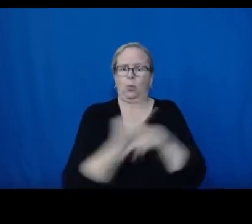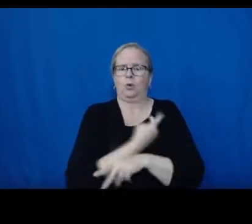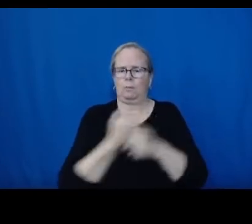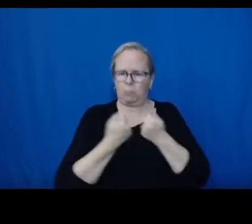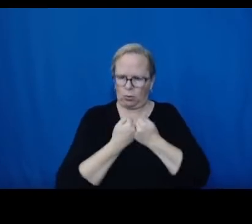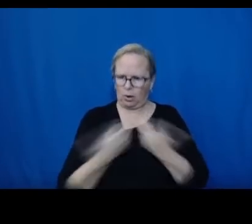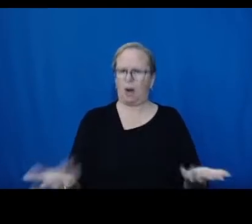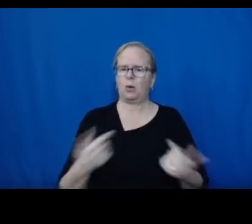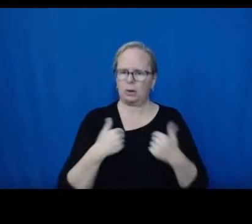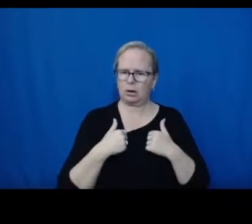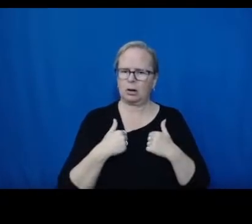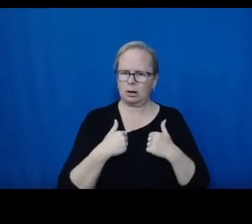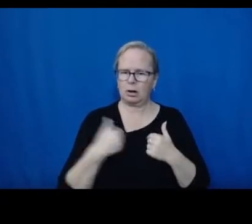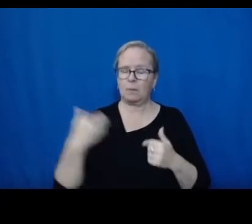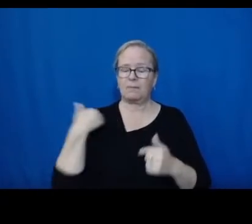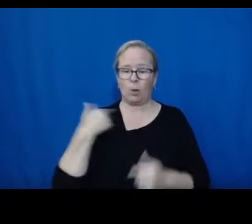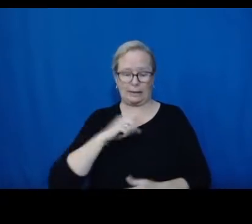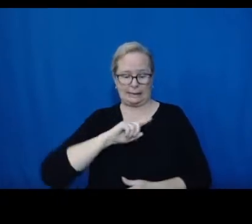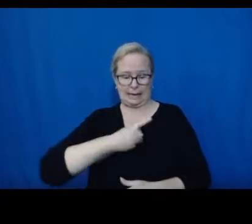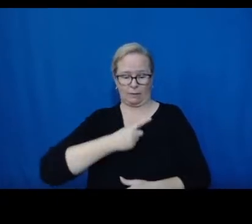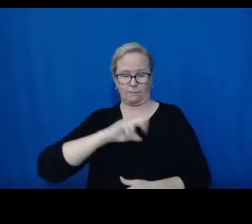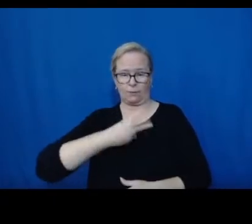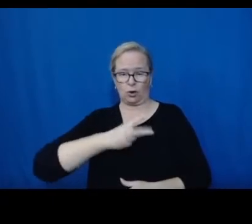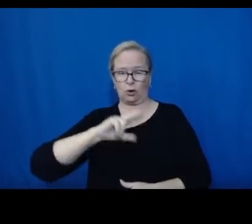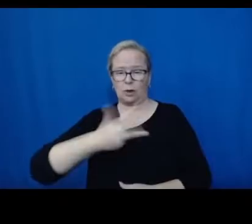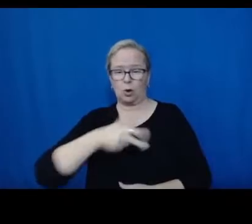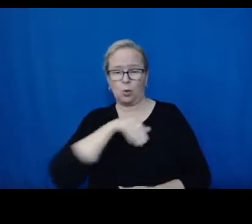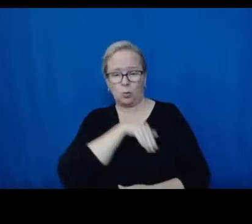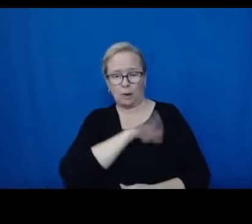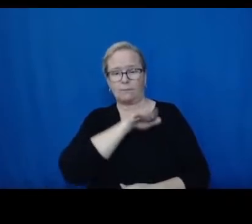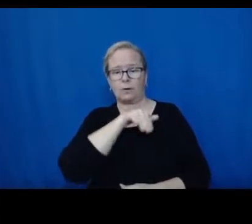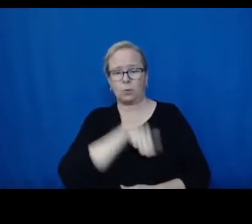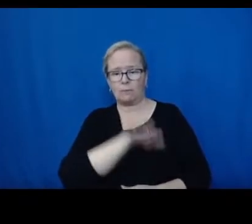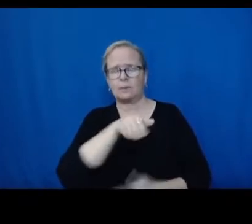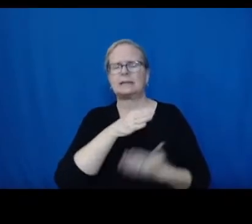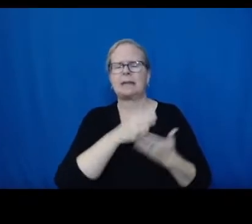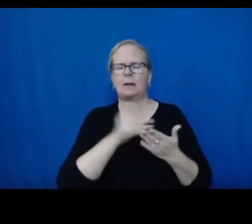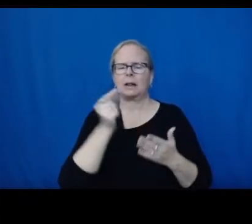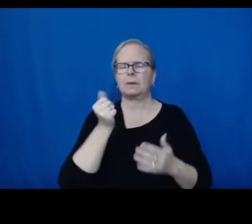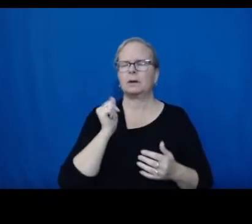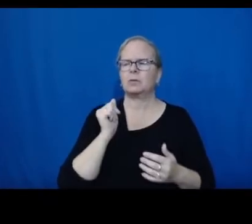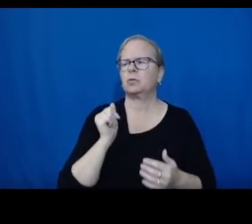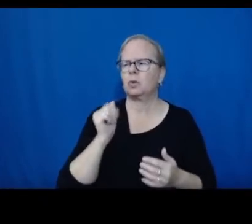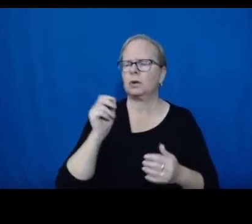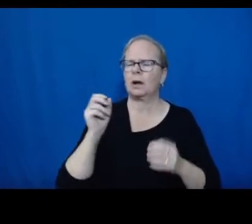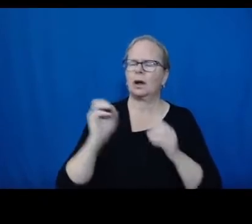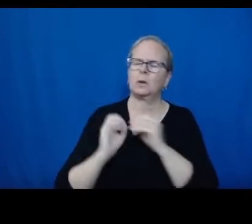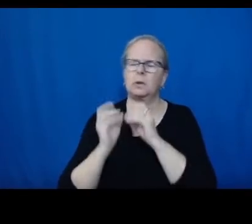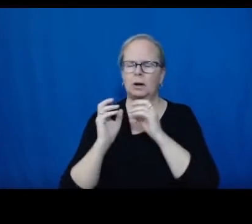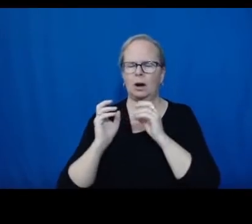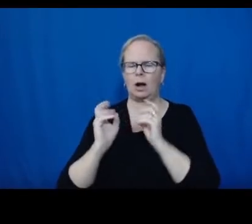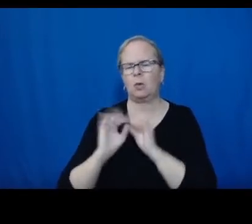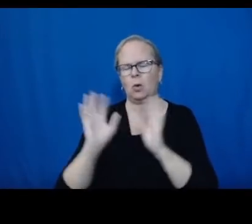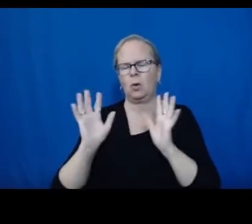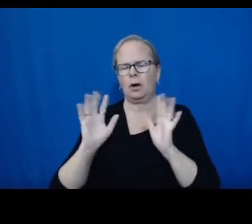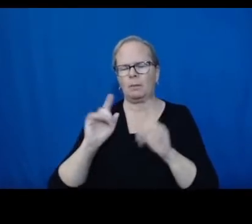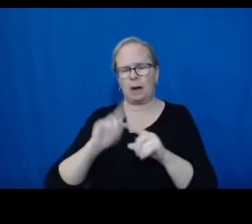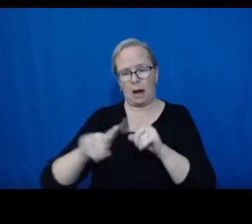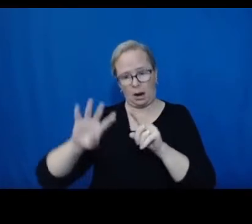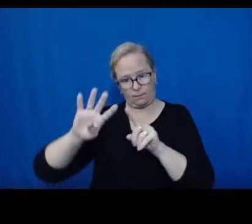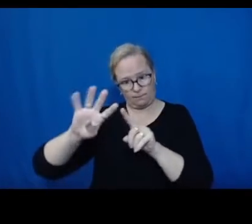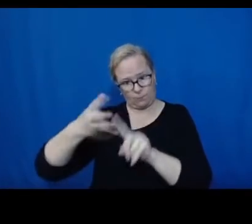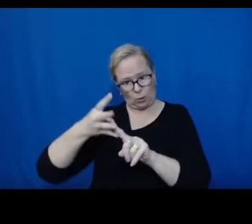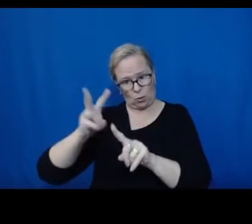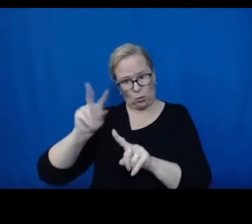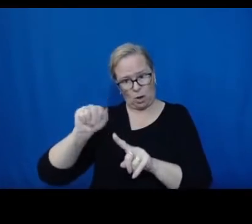the hesitancy, particularly around the vaccine, but there is something different about the fourth wave. And that people are they're angry. They're mad at you. They're